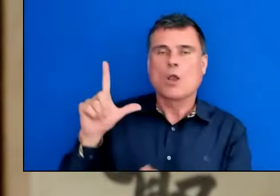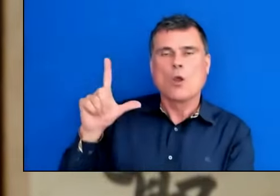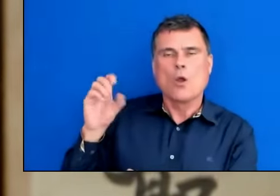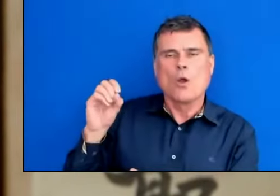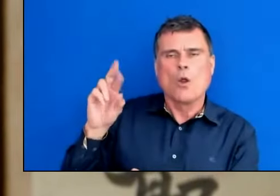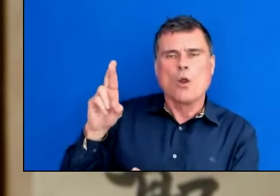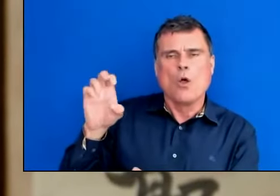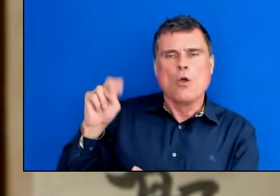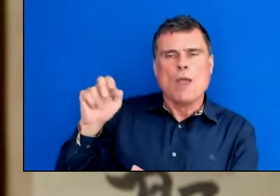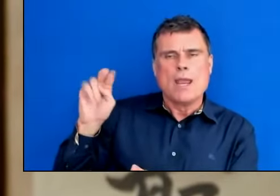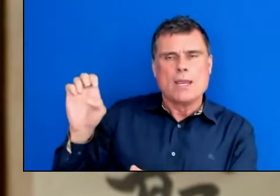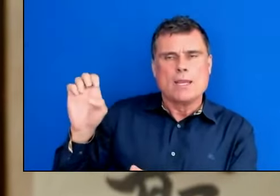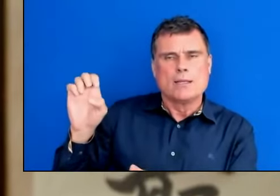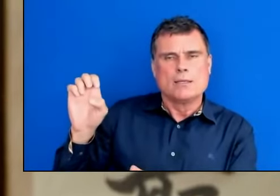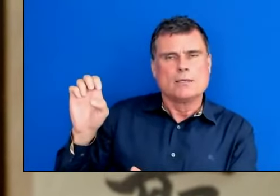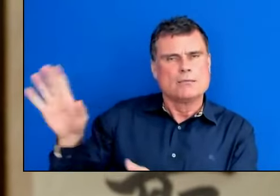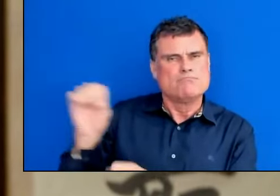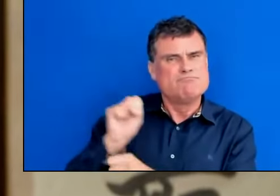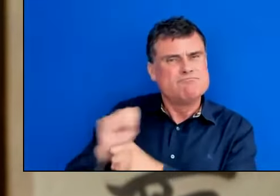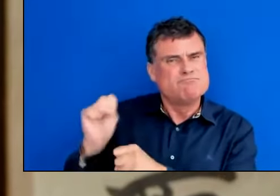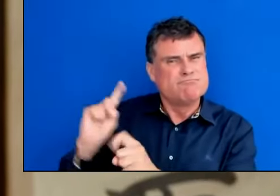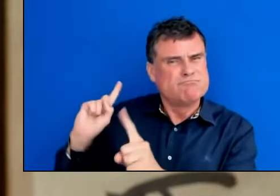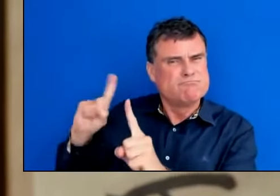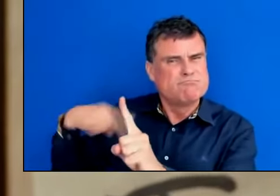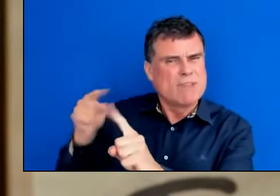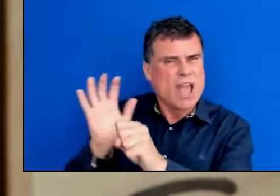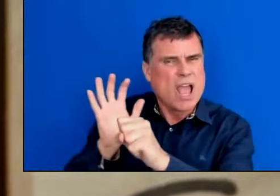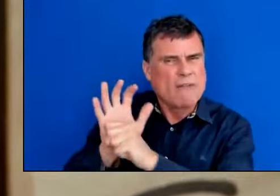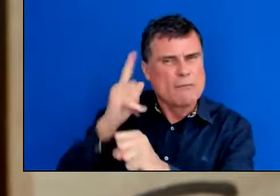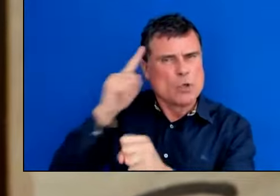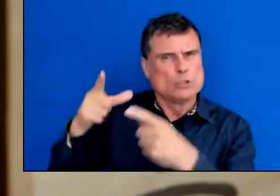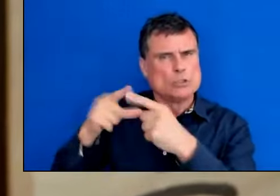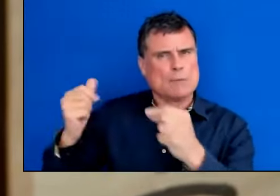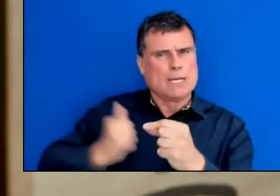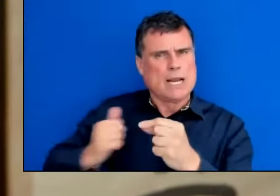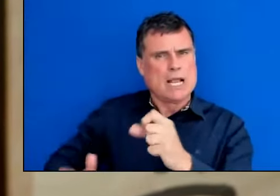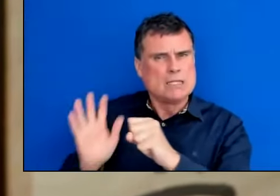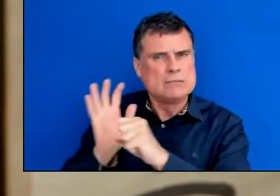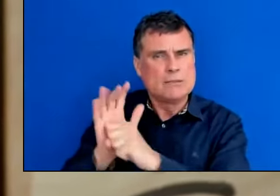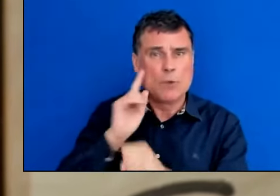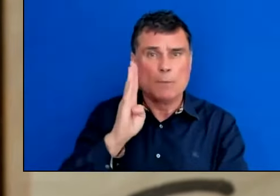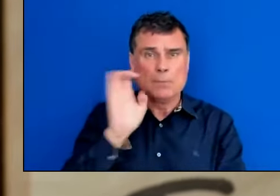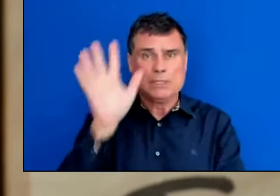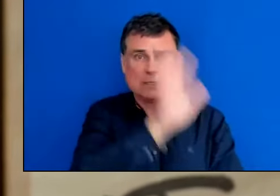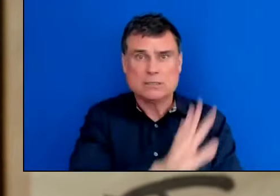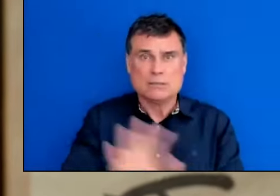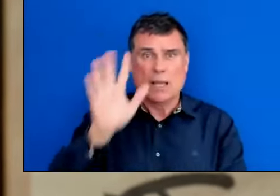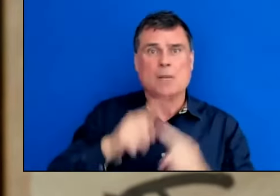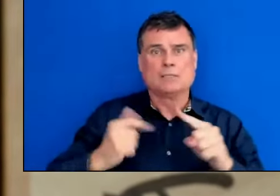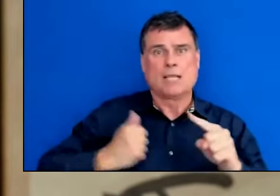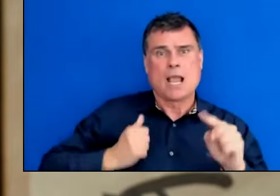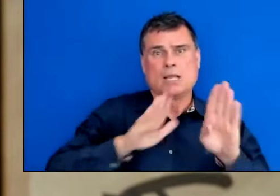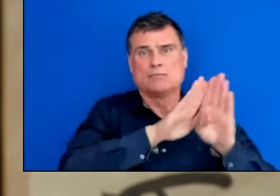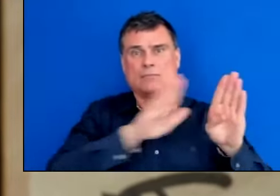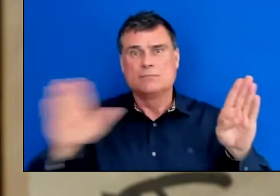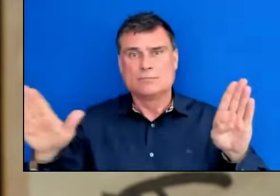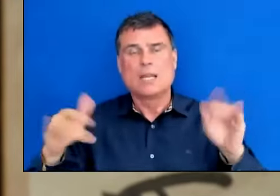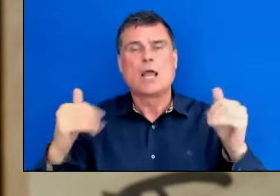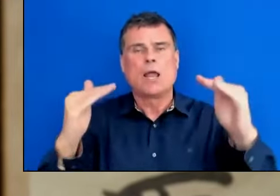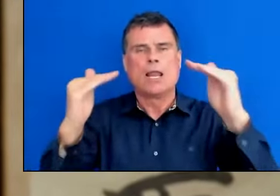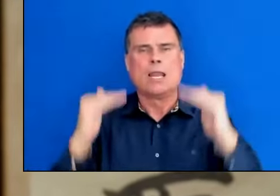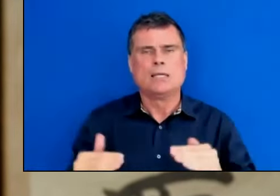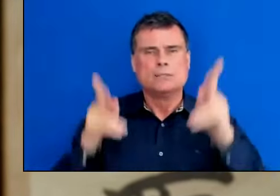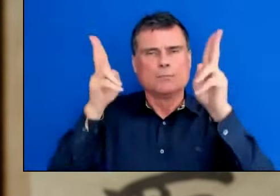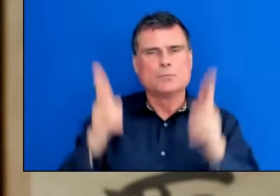Thank you, Laureen, for your continued work to advocate for Japanese Canadians, not only here in BC, but across Canada. Next, I'd